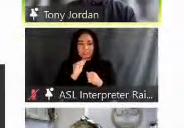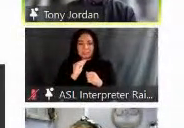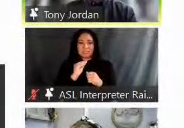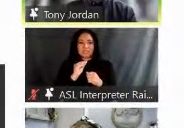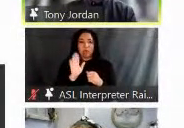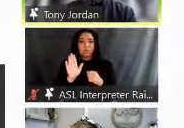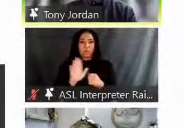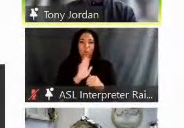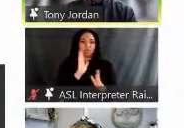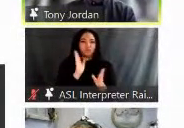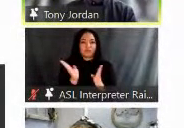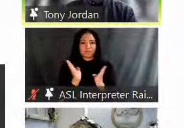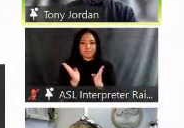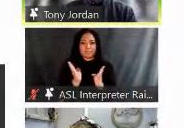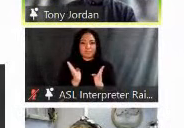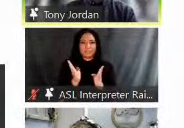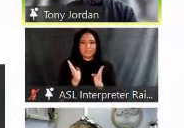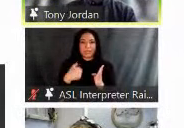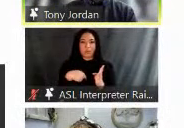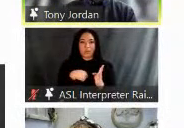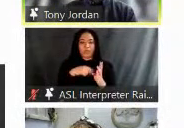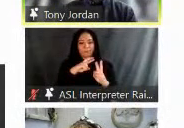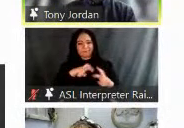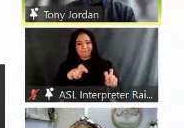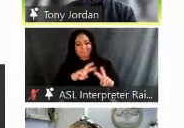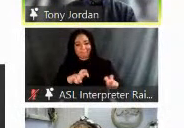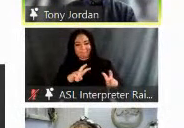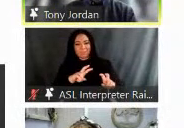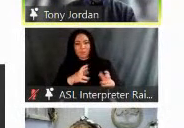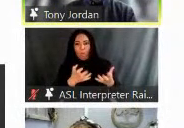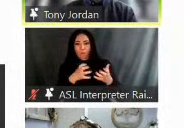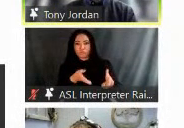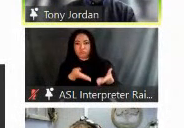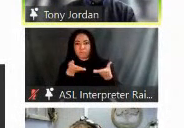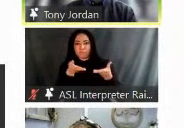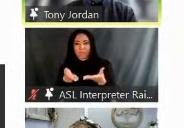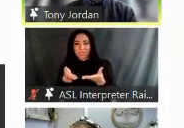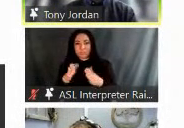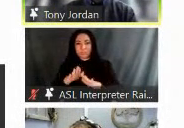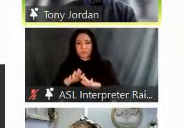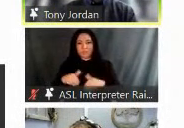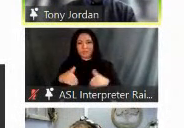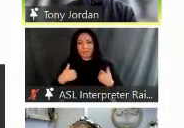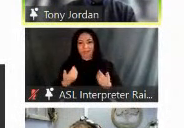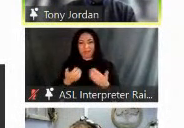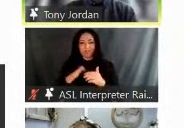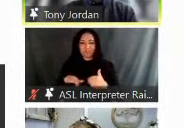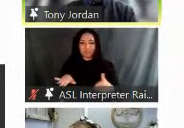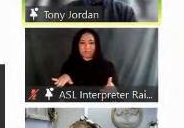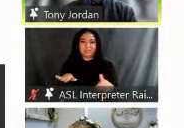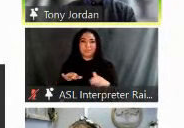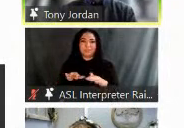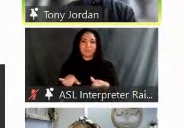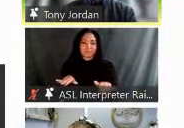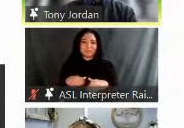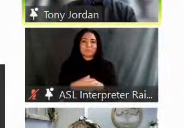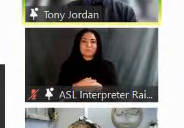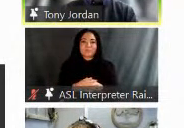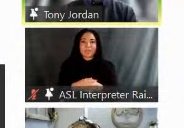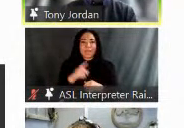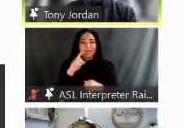those services that we're looking at providing to young children. So when I think child-centered,